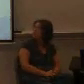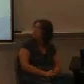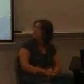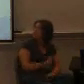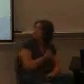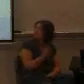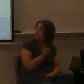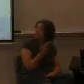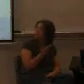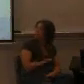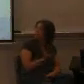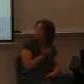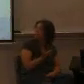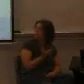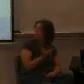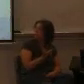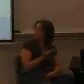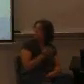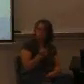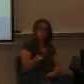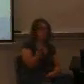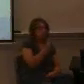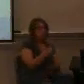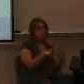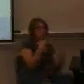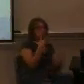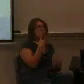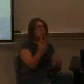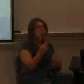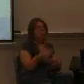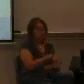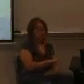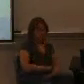So we have here, this goes back to our wetland